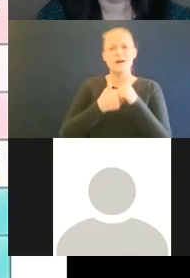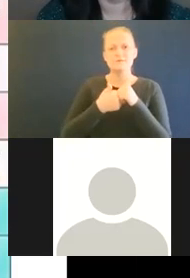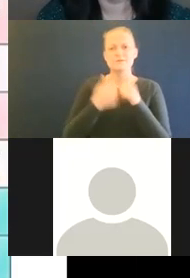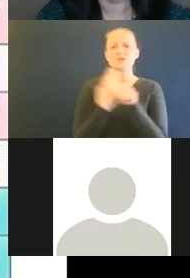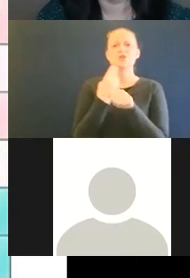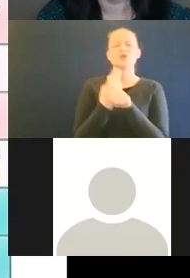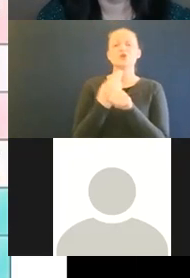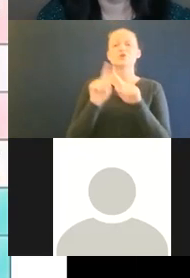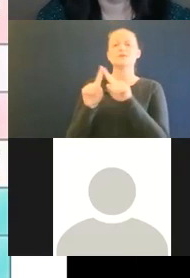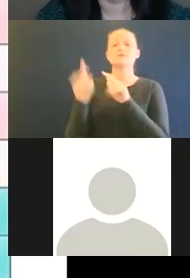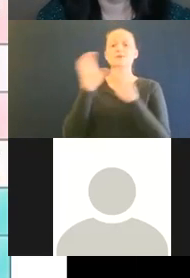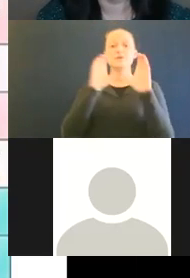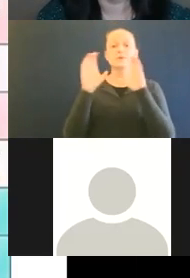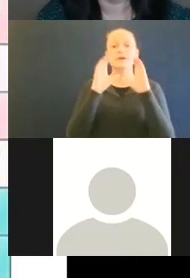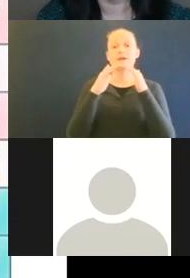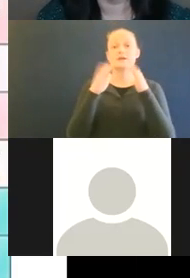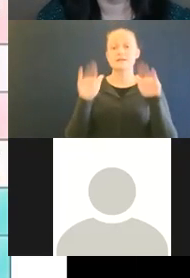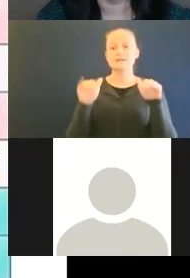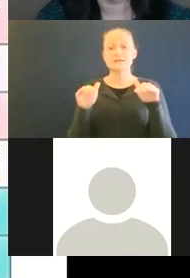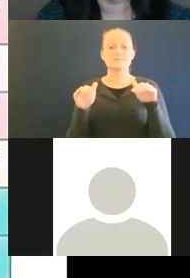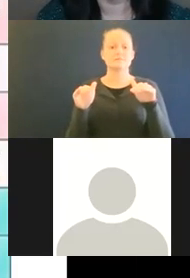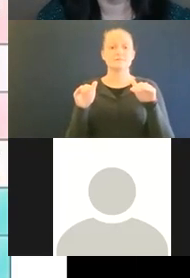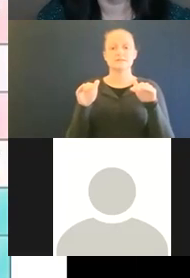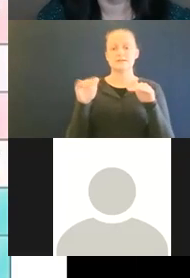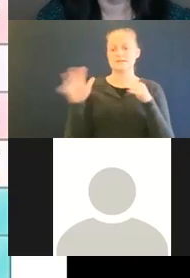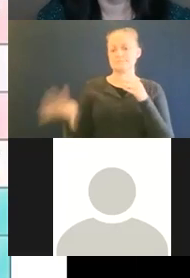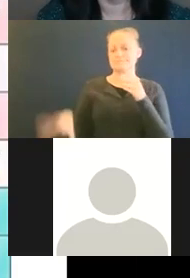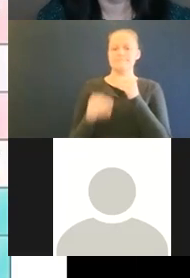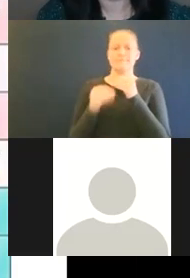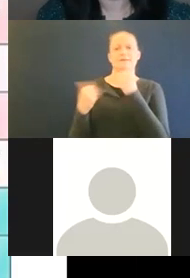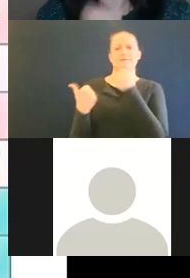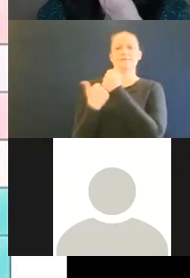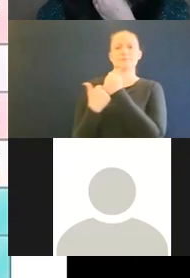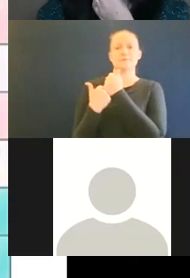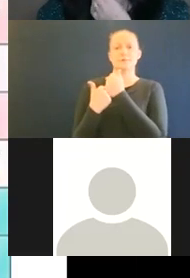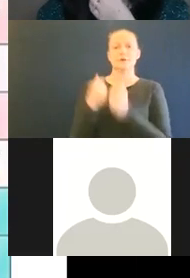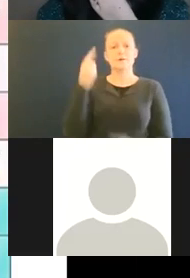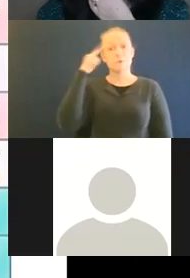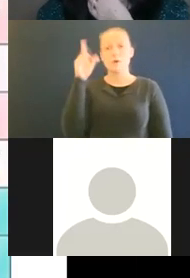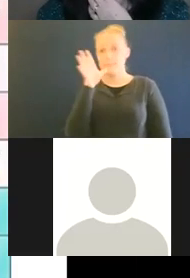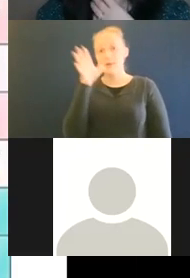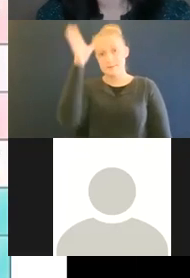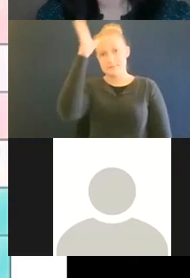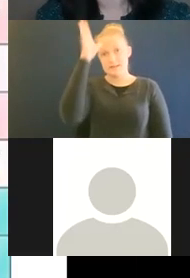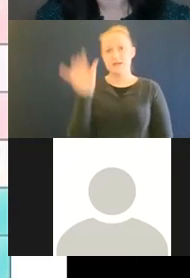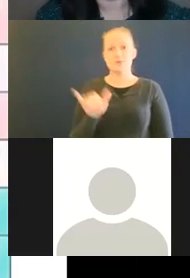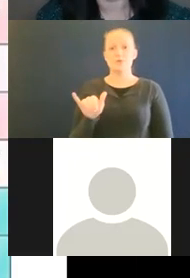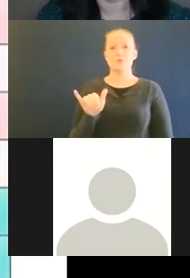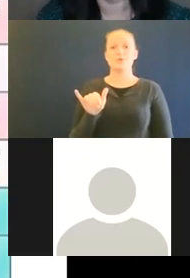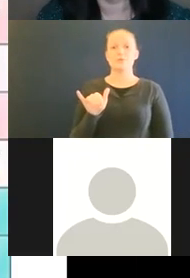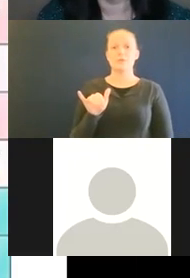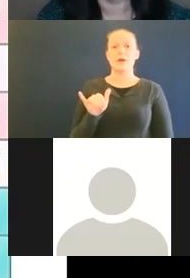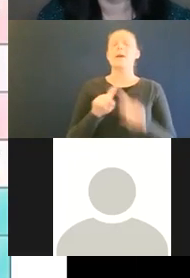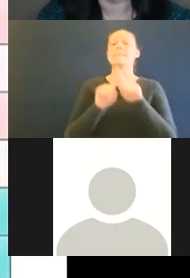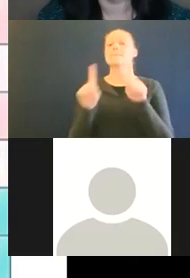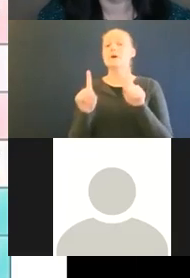systems. So, just a little bit of extra support for them as well. But both of the, all